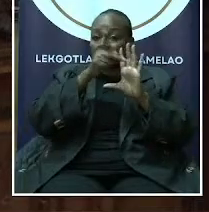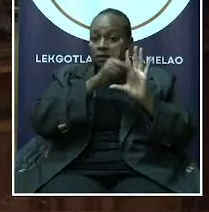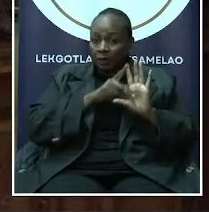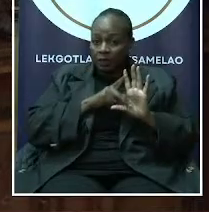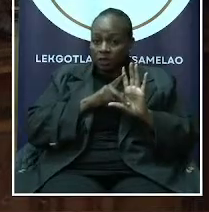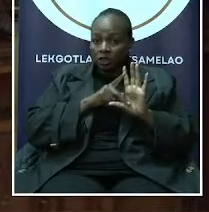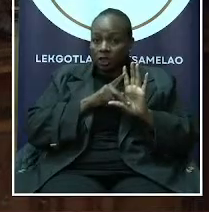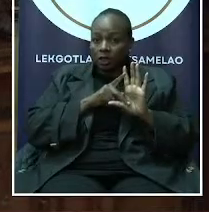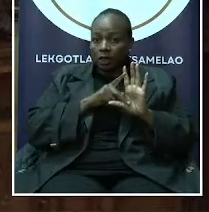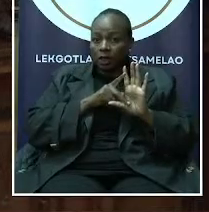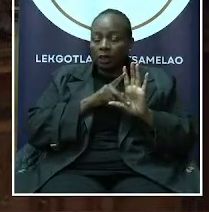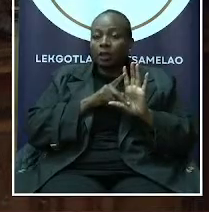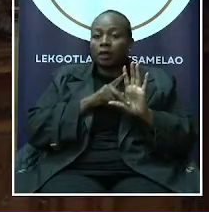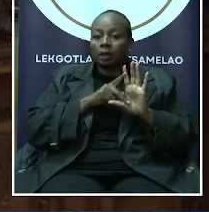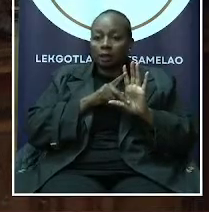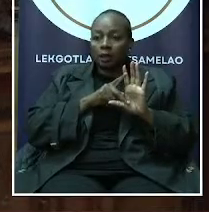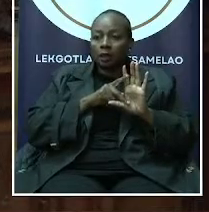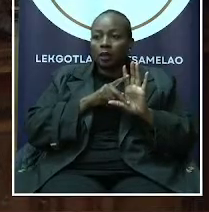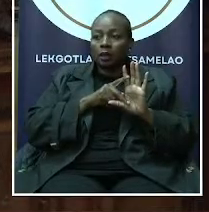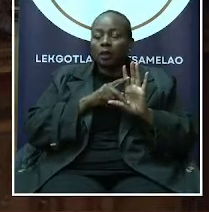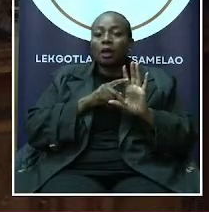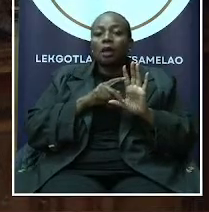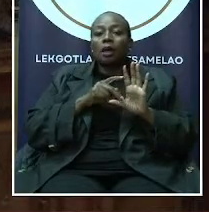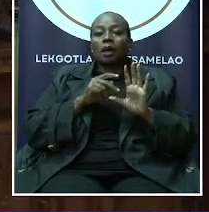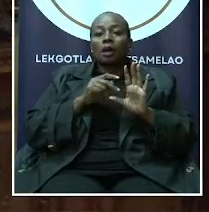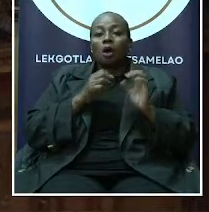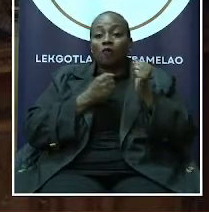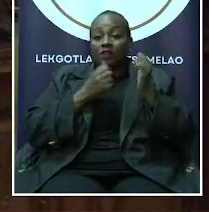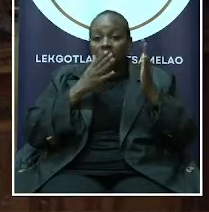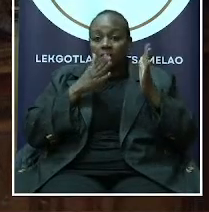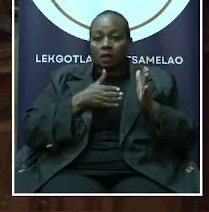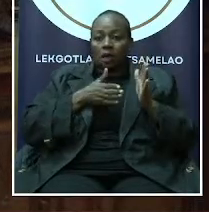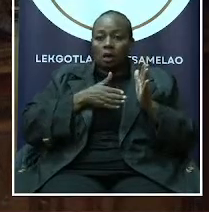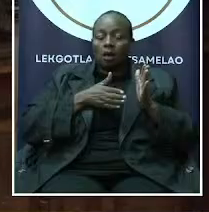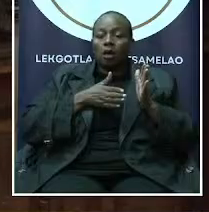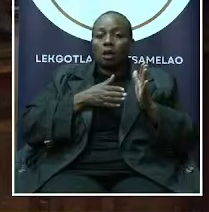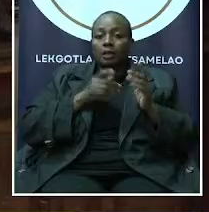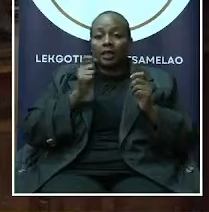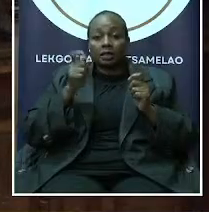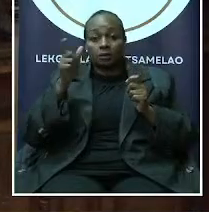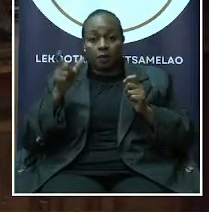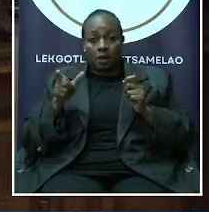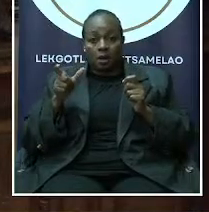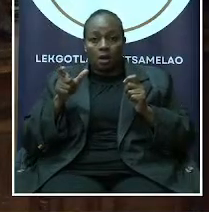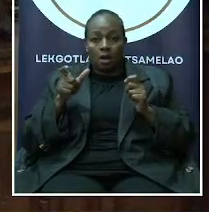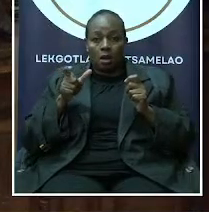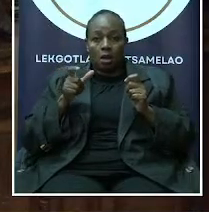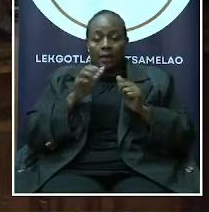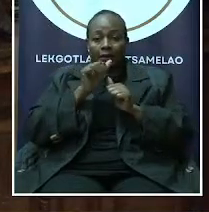is on behalf of our presiding officers, especially the Speaker, Honorable